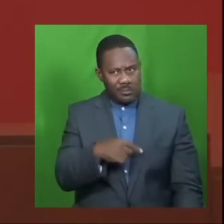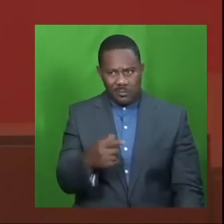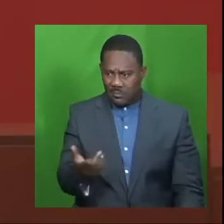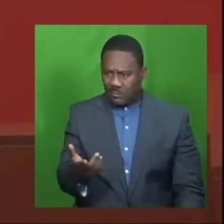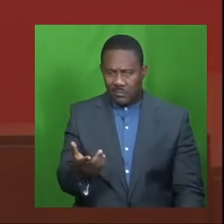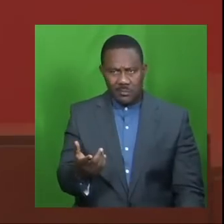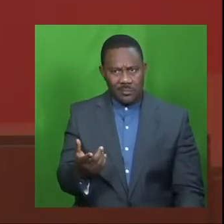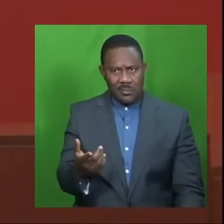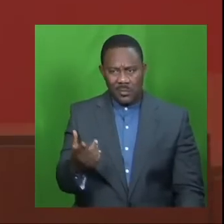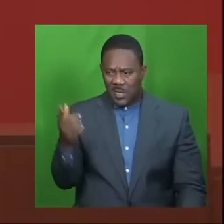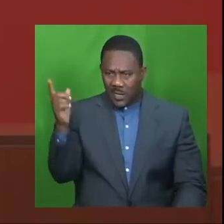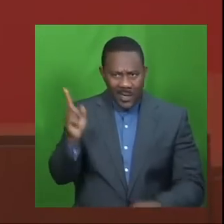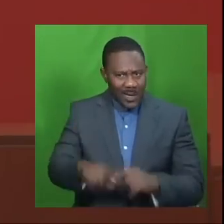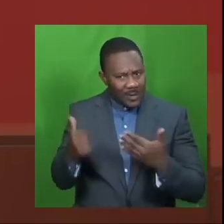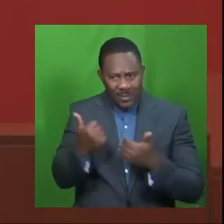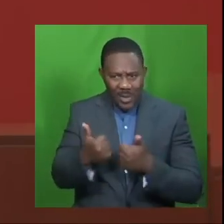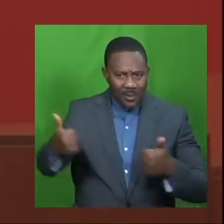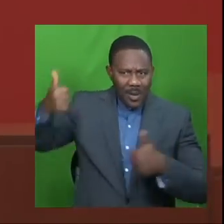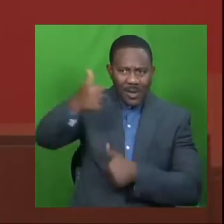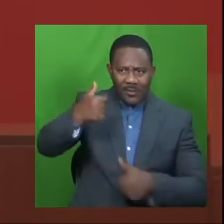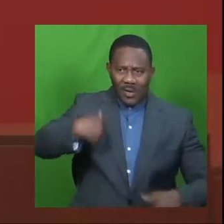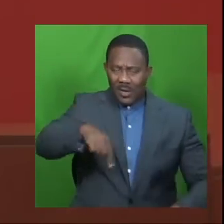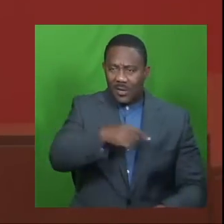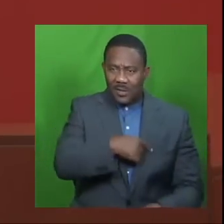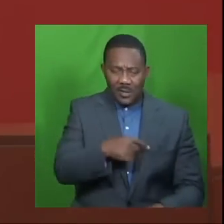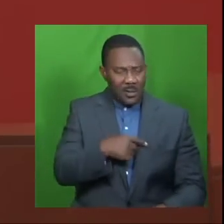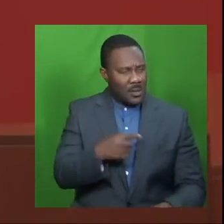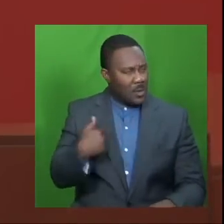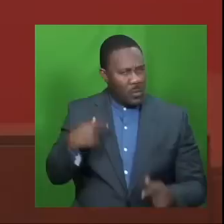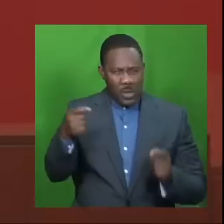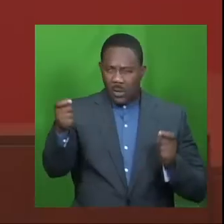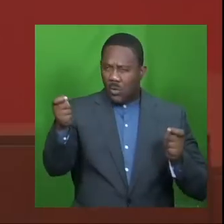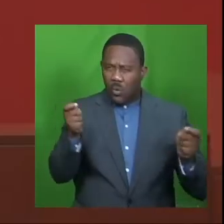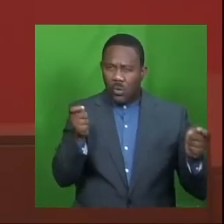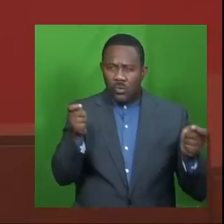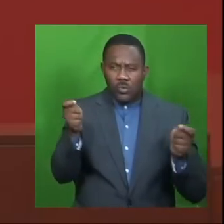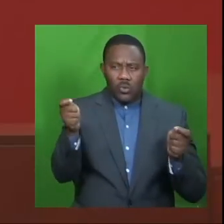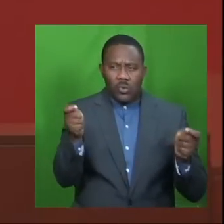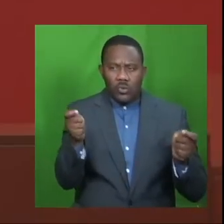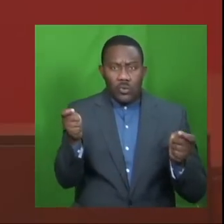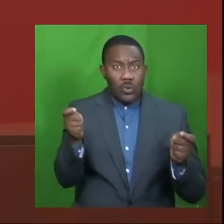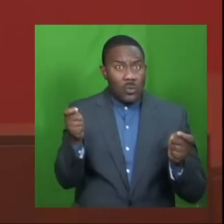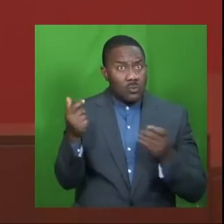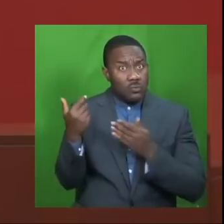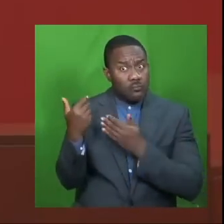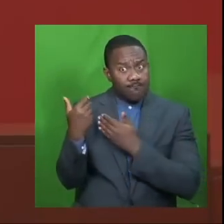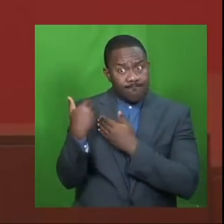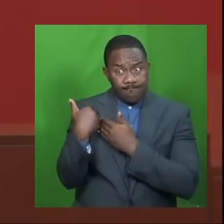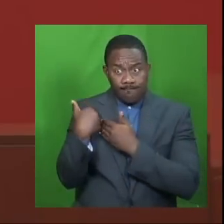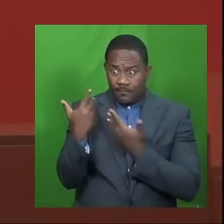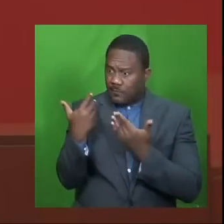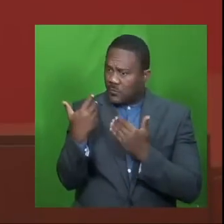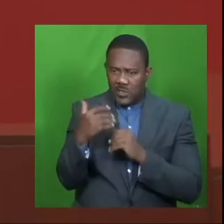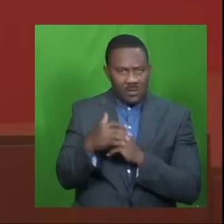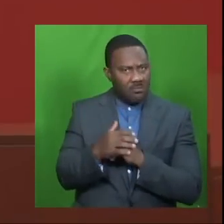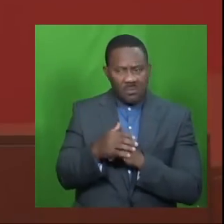above Parliament. Our oversight responsibility and mandate goes beyond